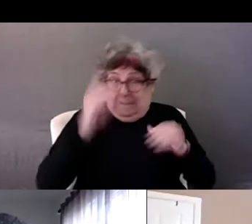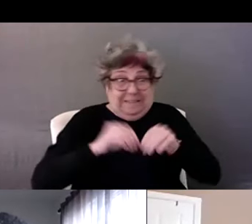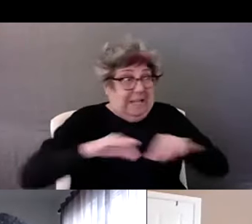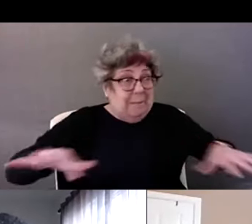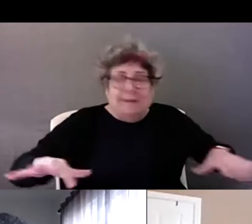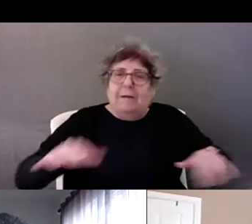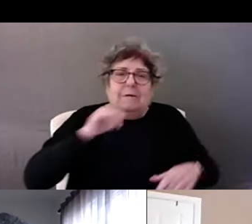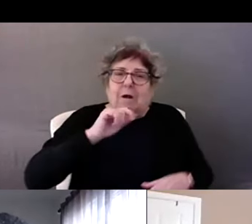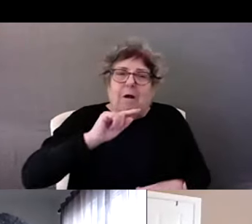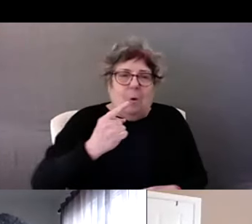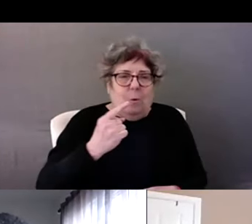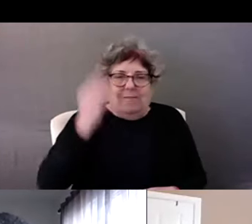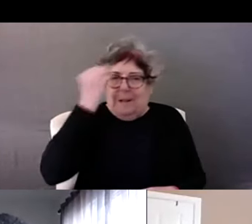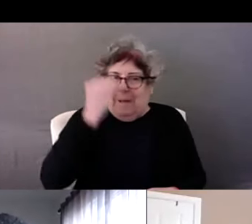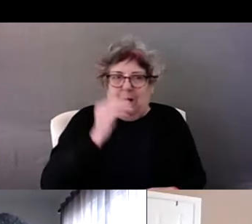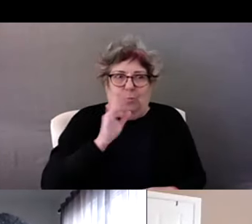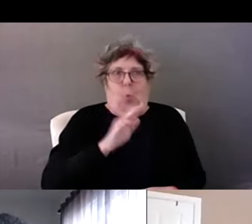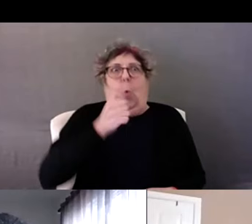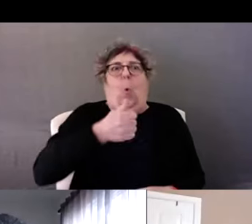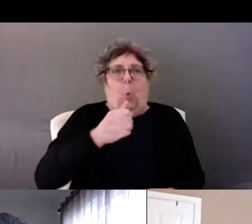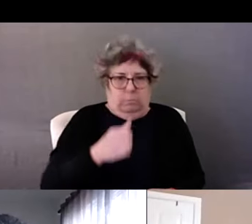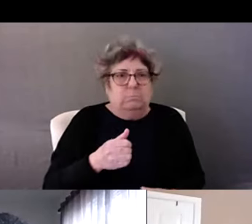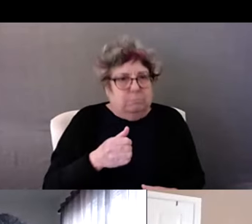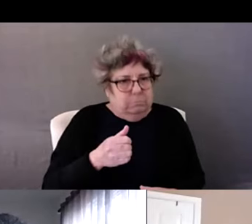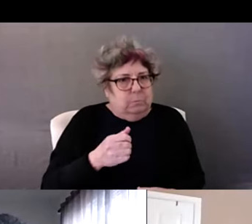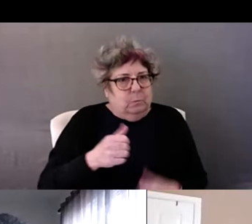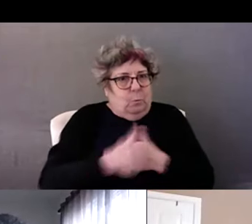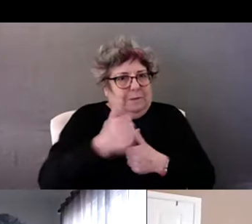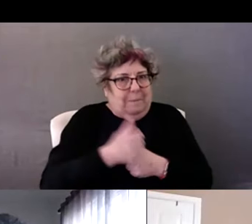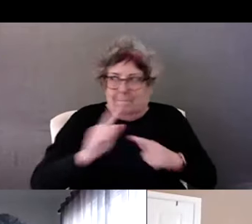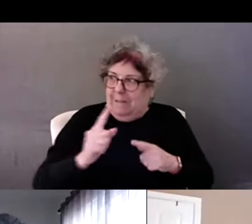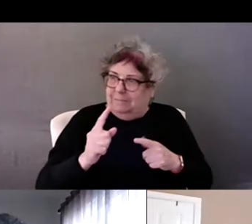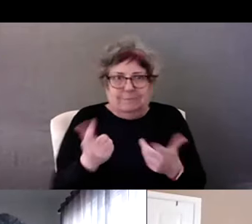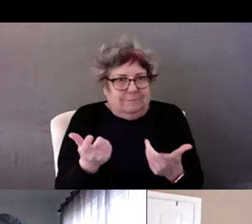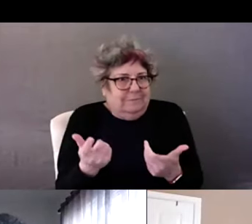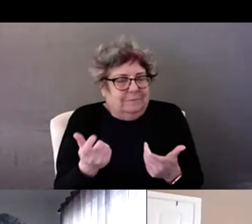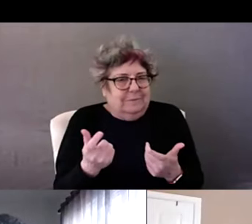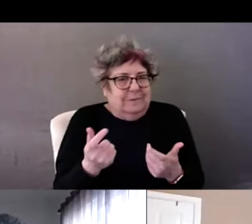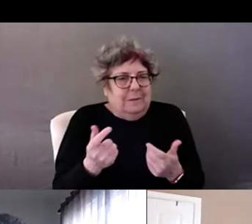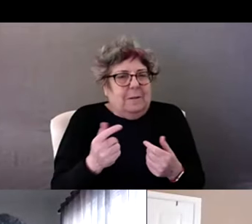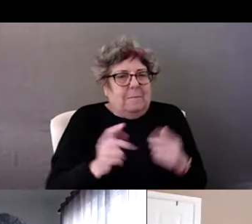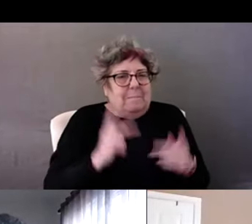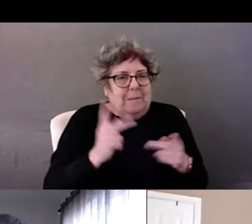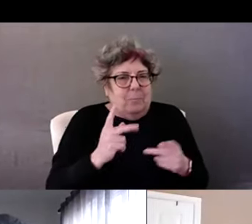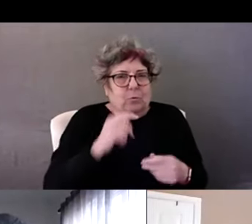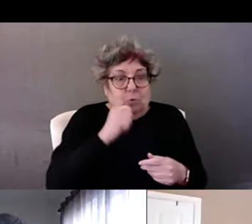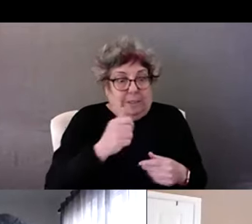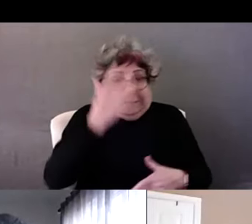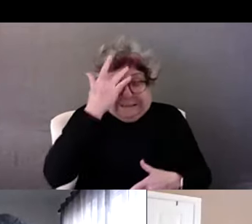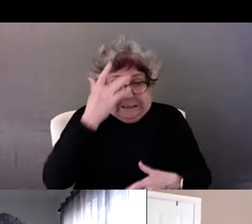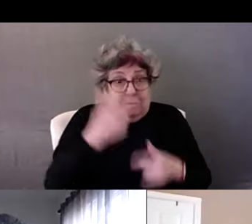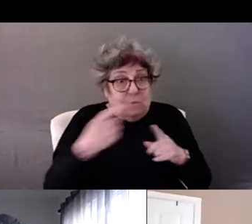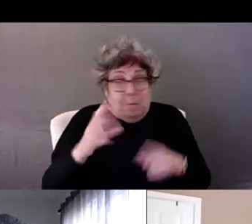of something bad happening, but really, you know, the worst part about this is that even people that don't get sick from COVID can still transmit it